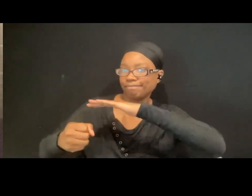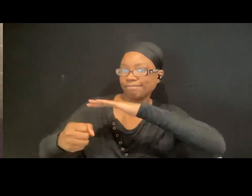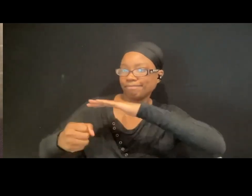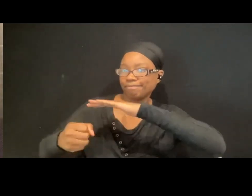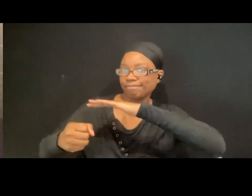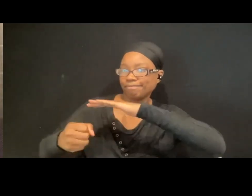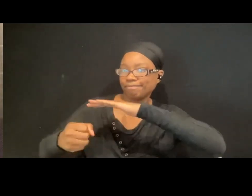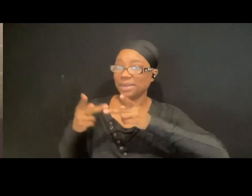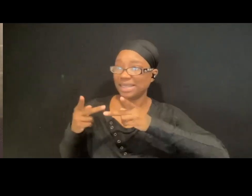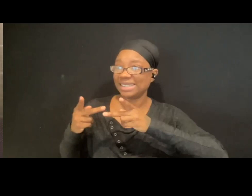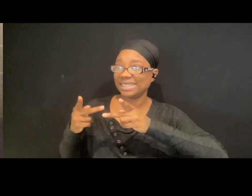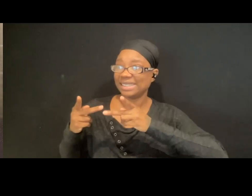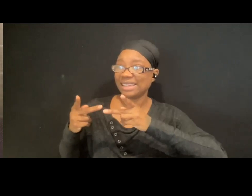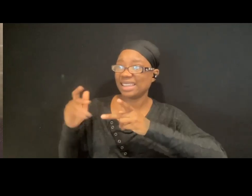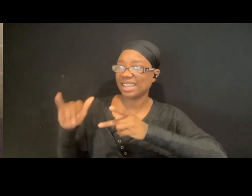doesn't match